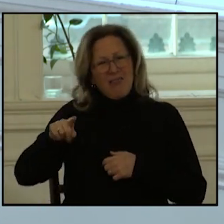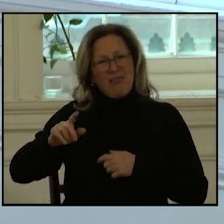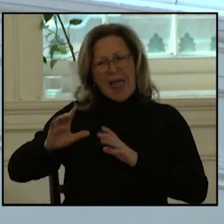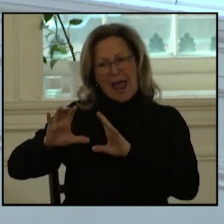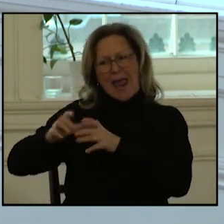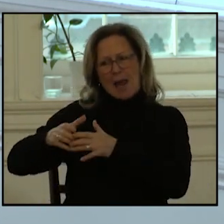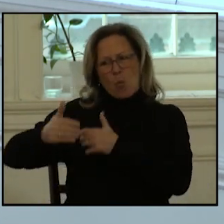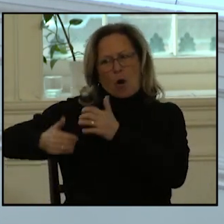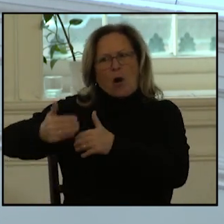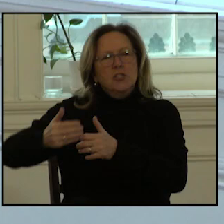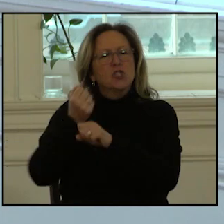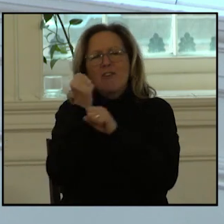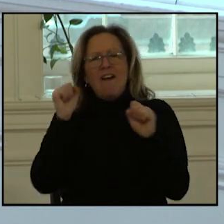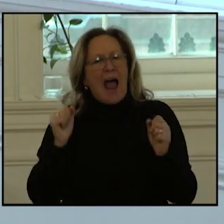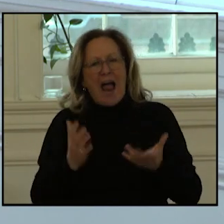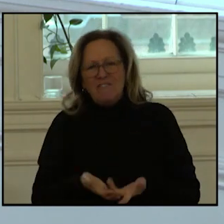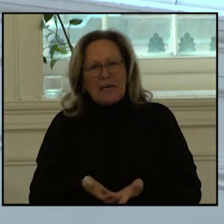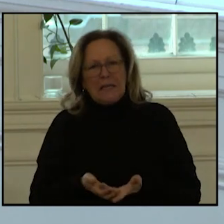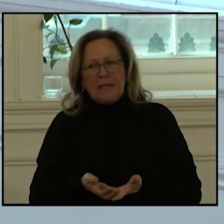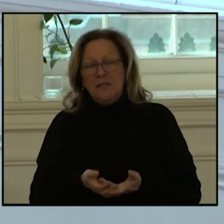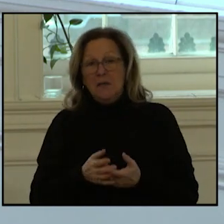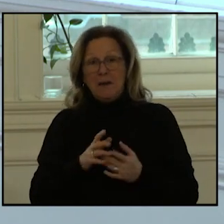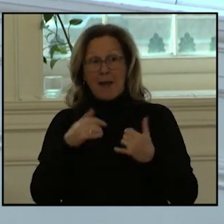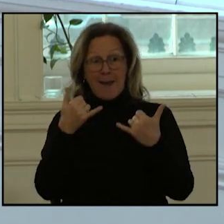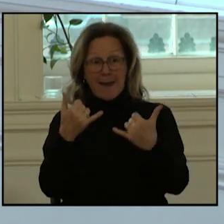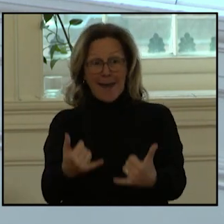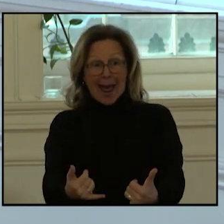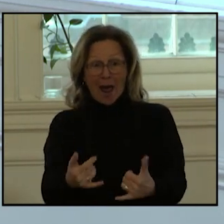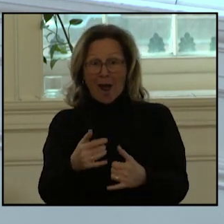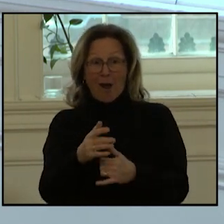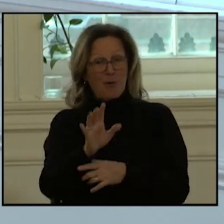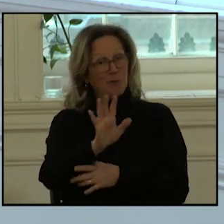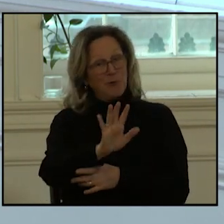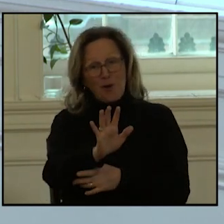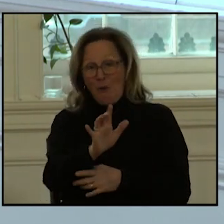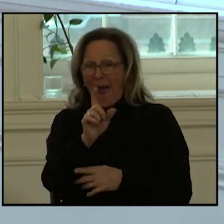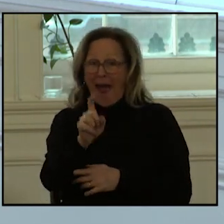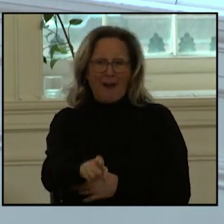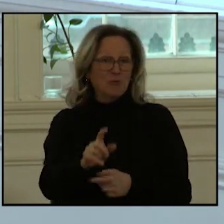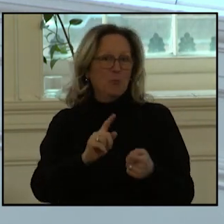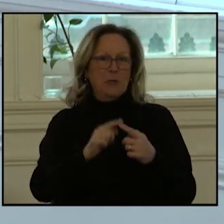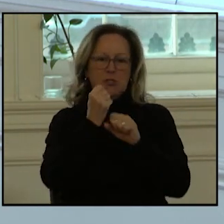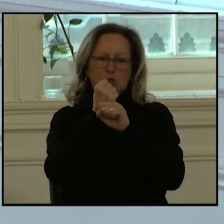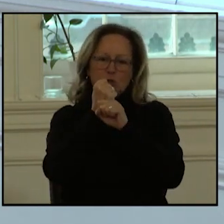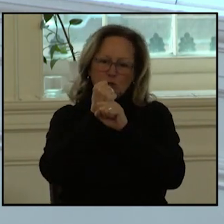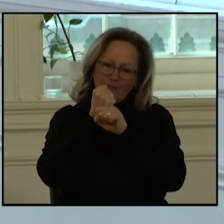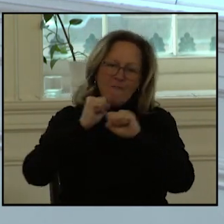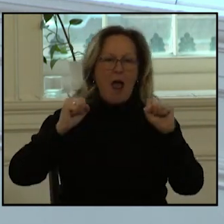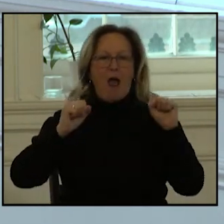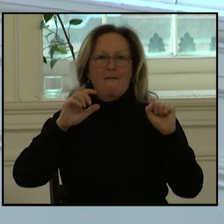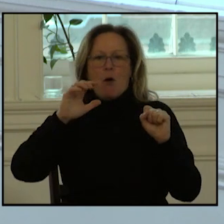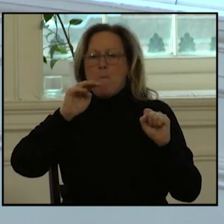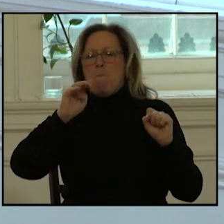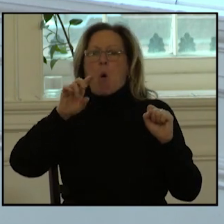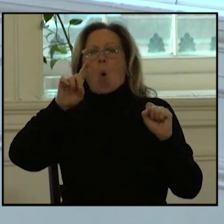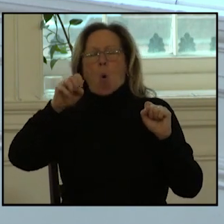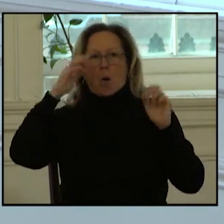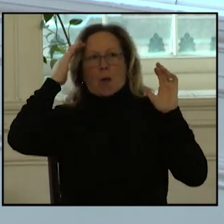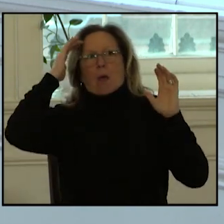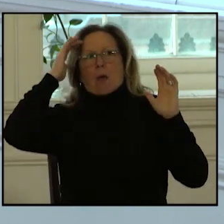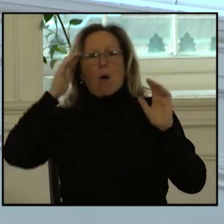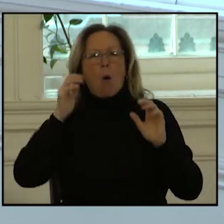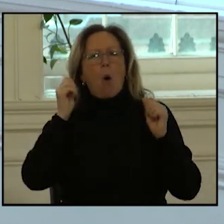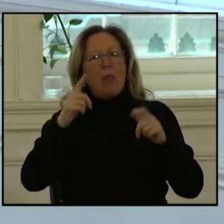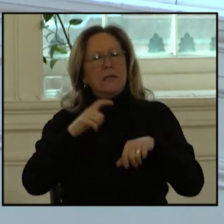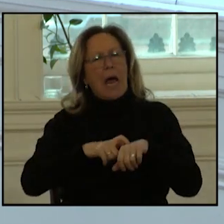mode. But now we have come to that generation where we no longer have to be in survival mode. The information is there. And again, it's the